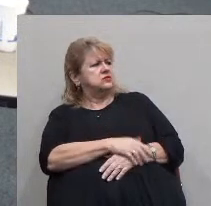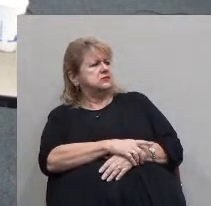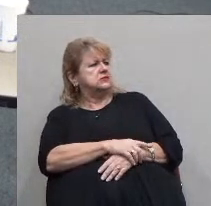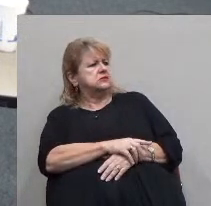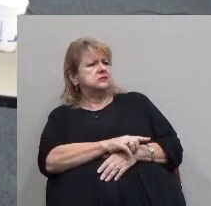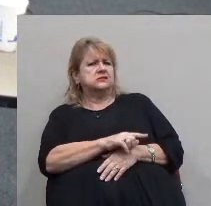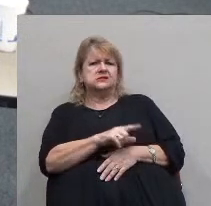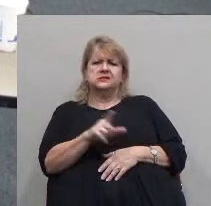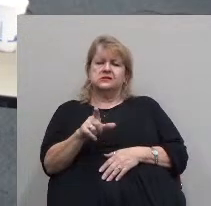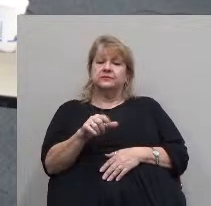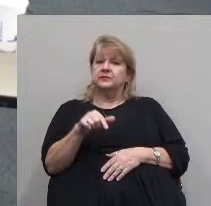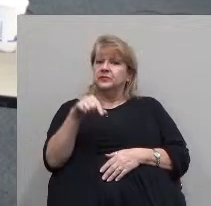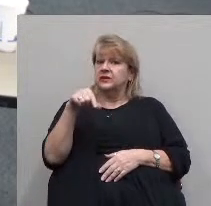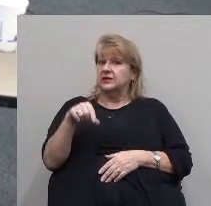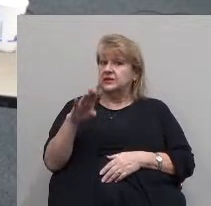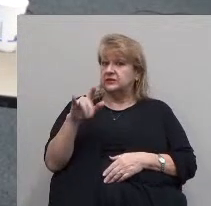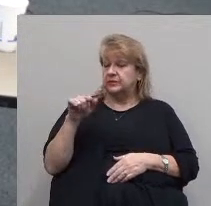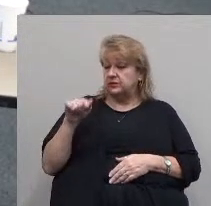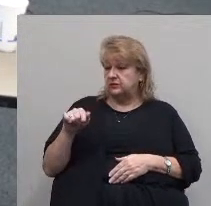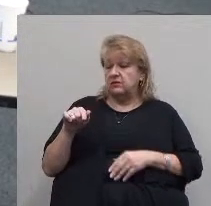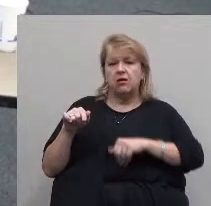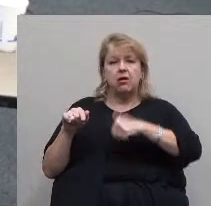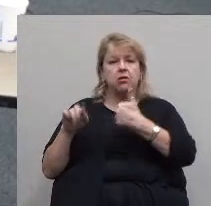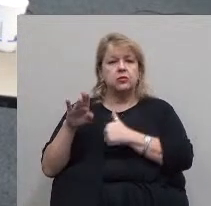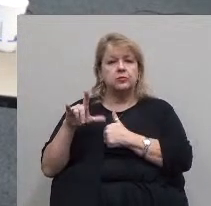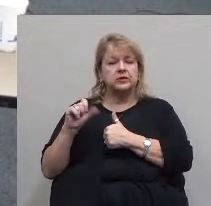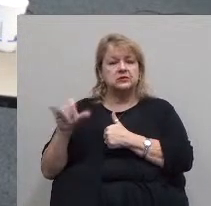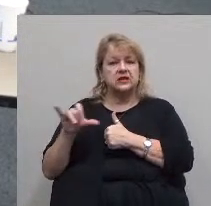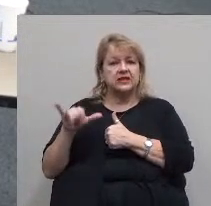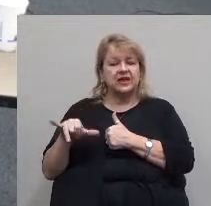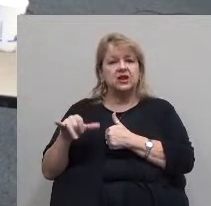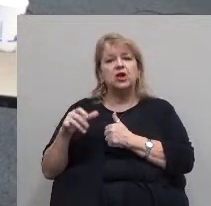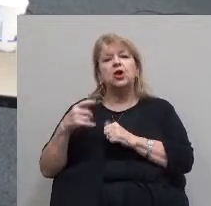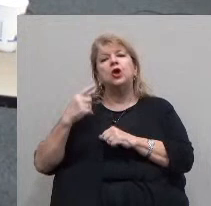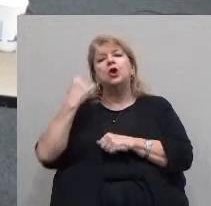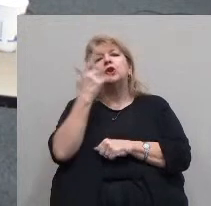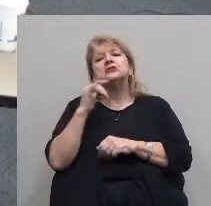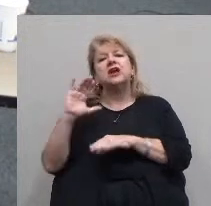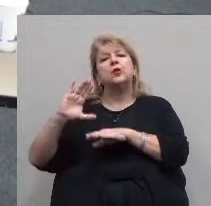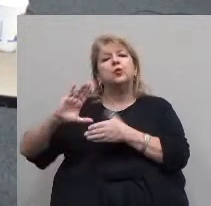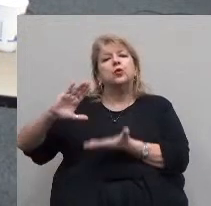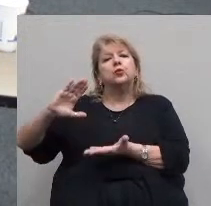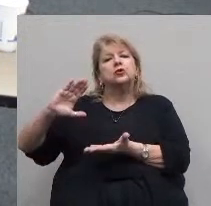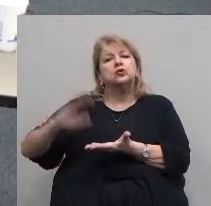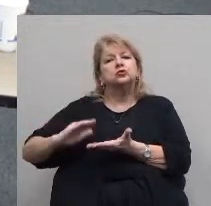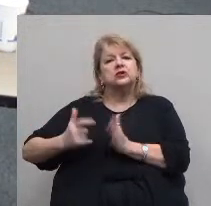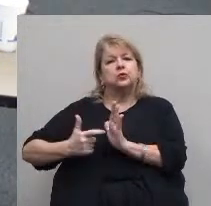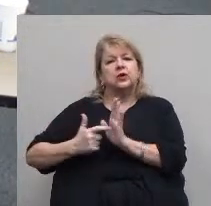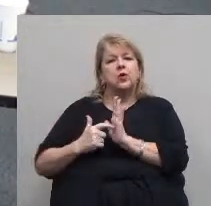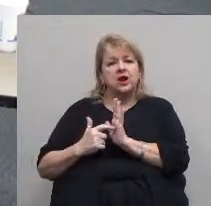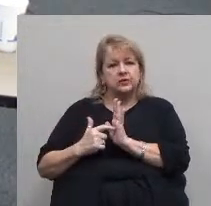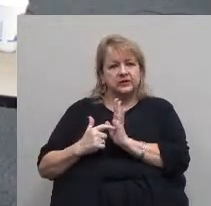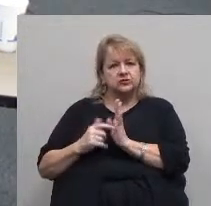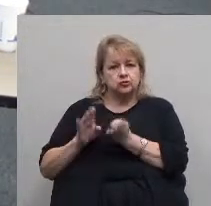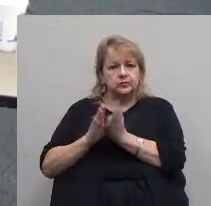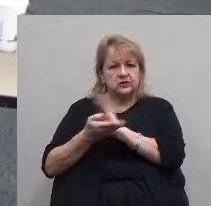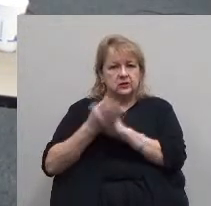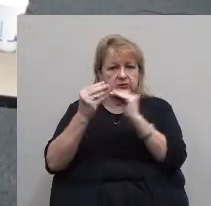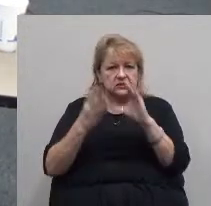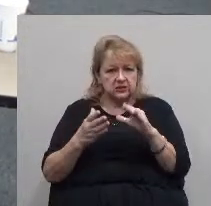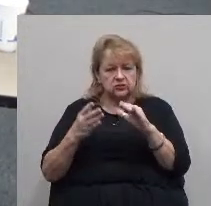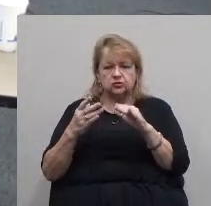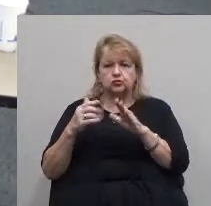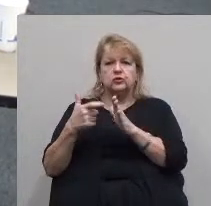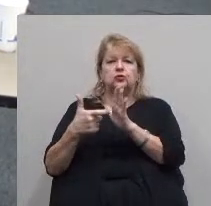With this bill and bills like it, it seems like we're reducing some of the requirements that it takes to become a teacher and get into the